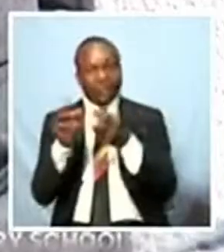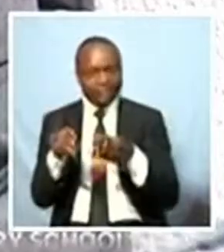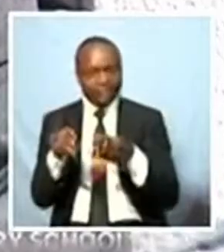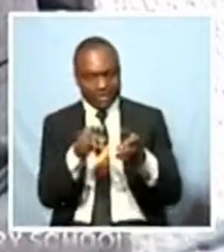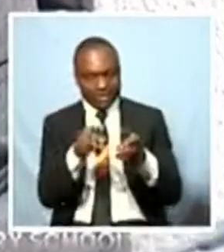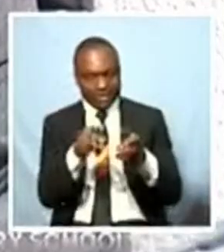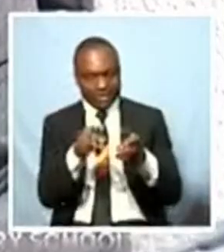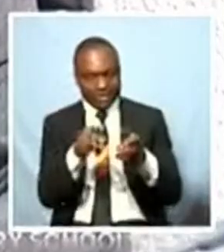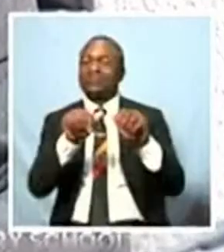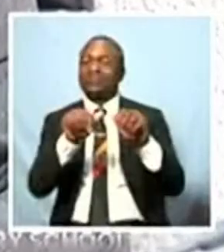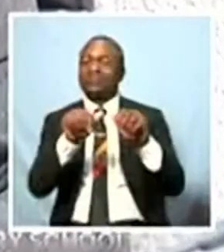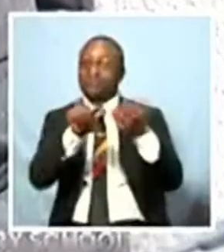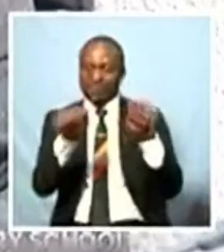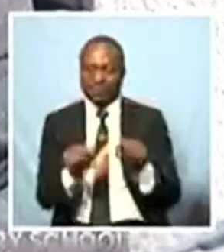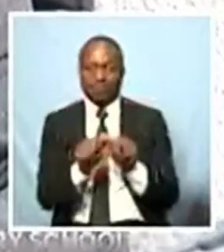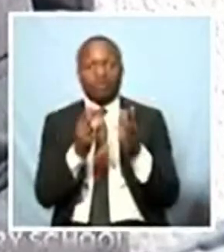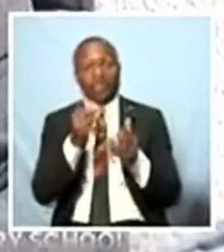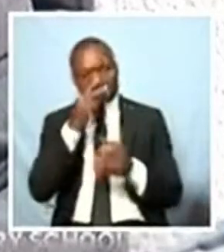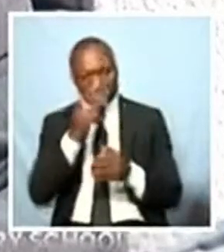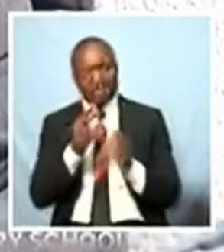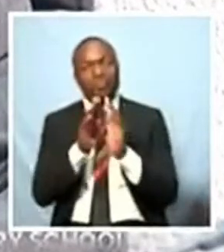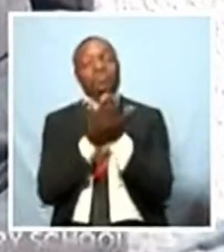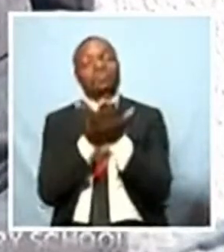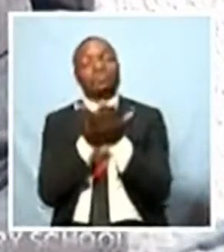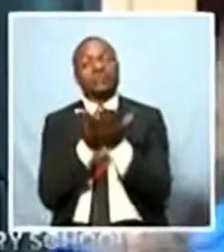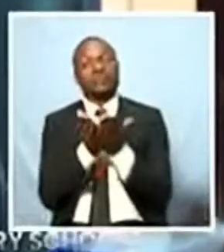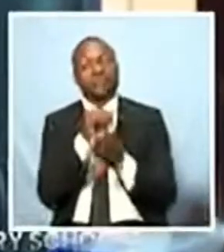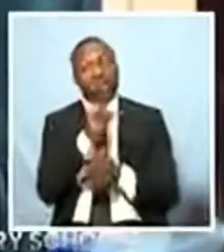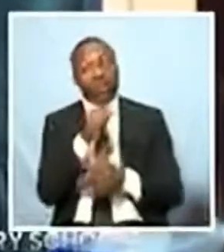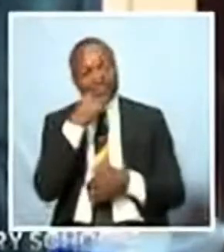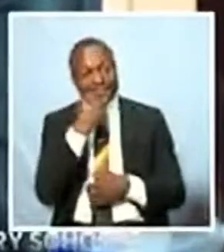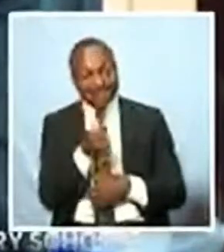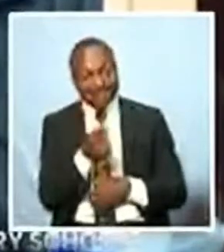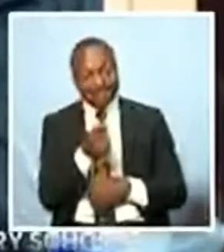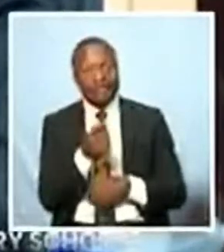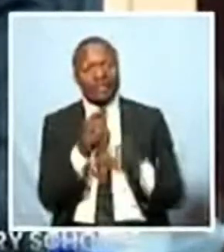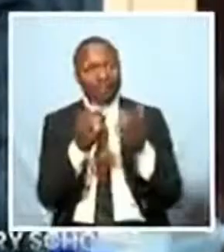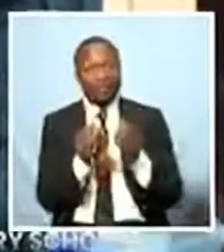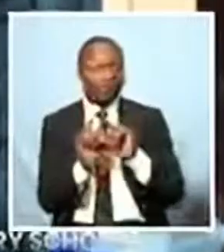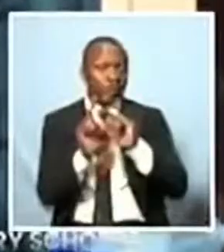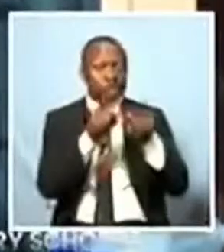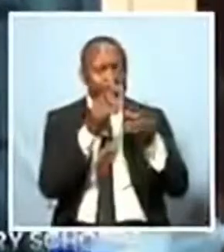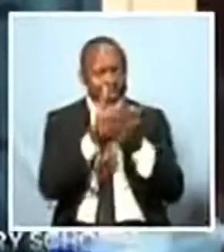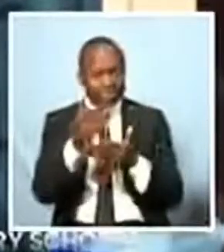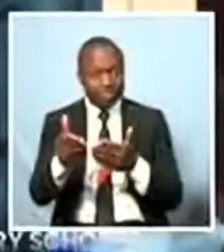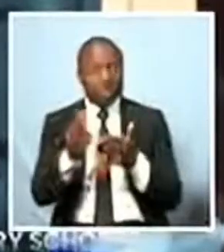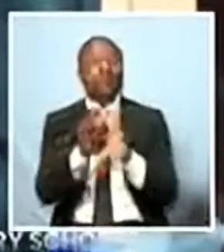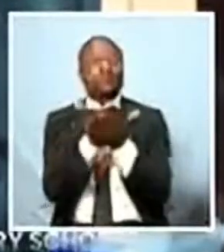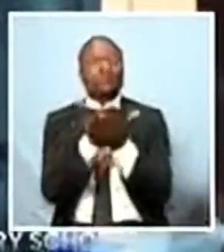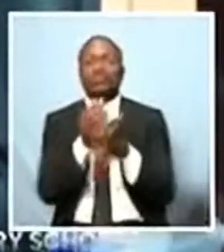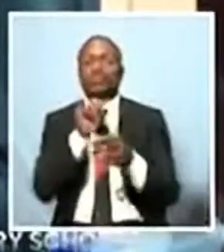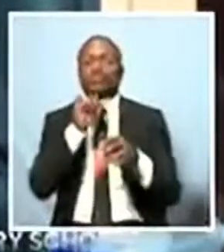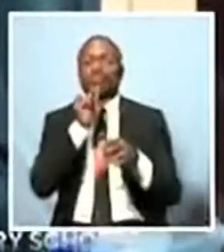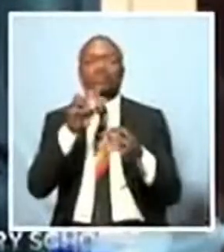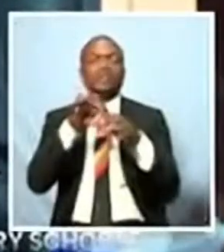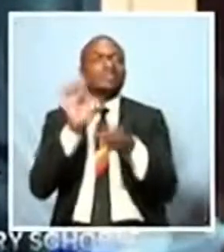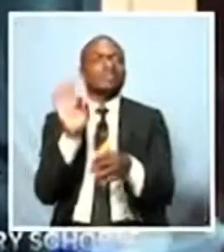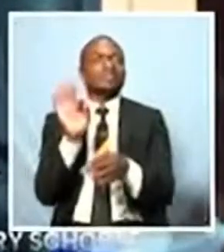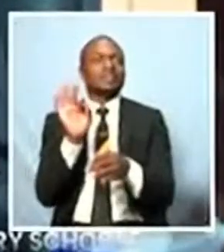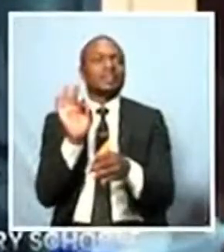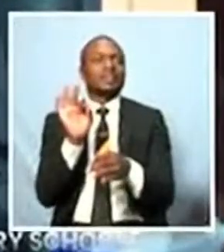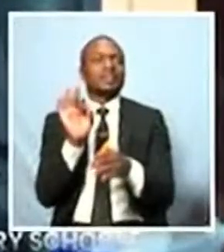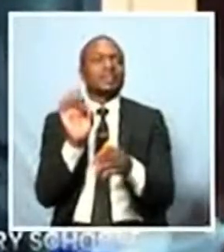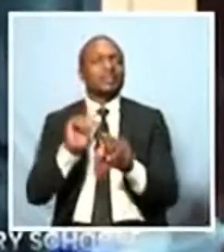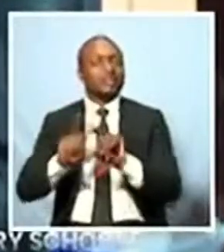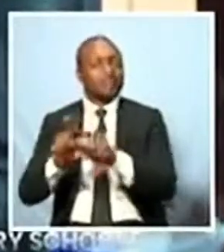In schools, we want to see books in shops. You were saying when you wanted to go and buy it to a bookshop, you couldn't find a variety